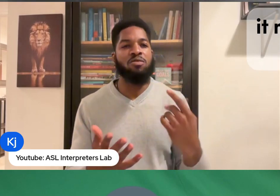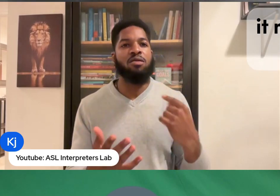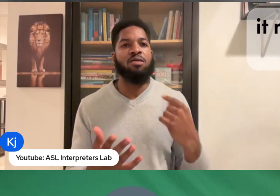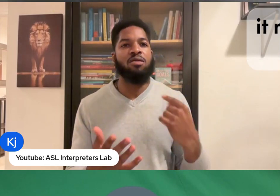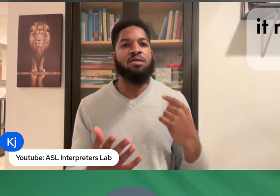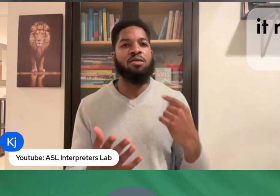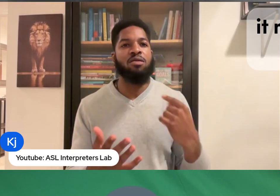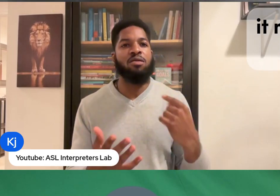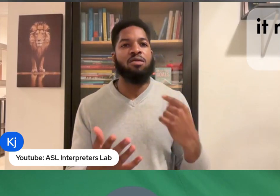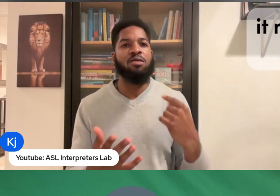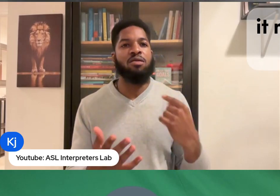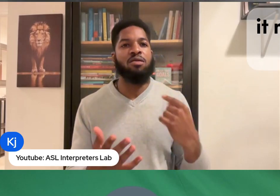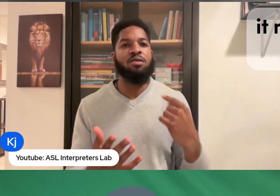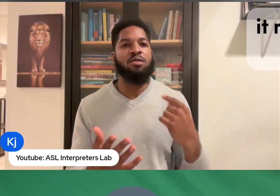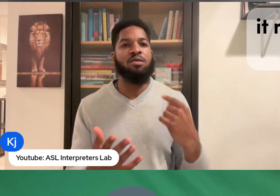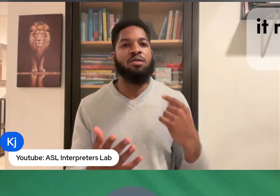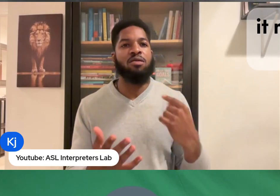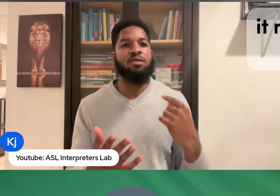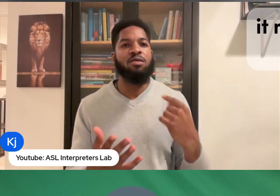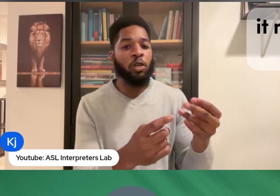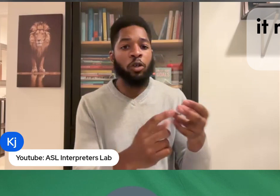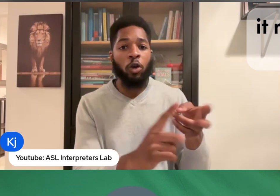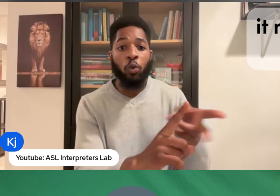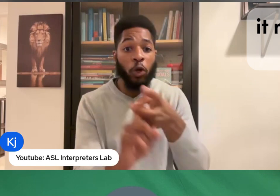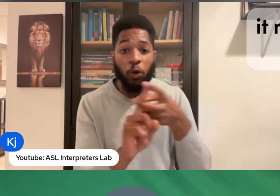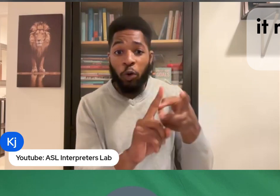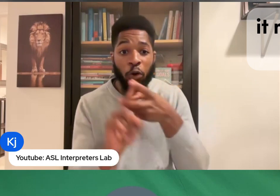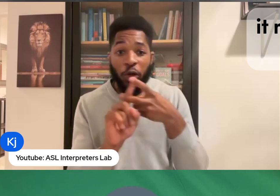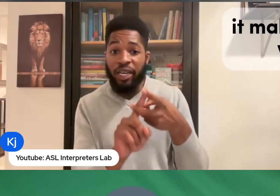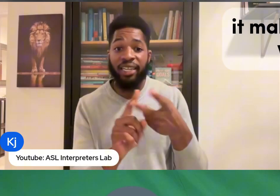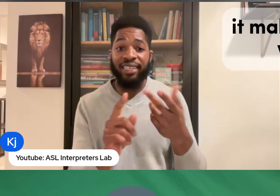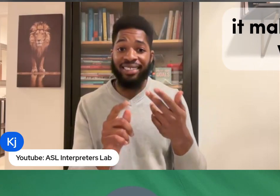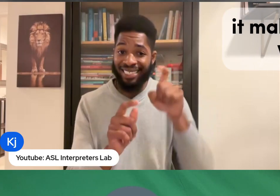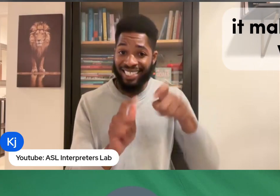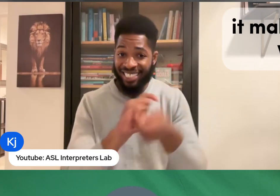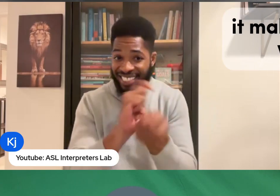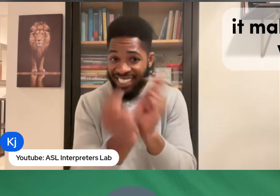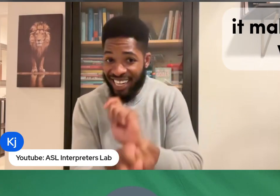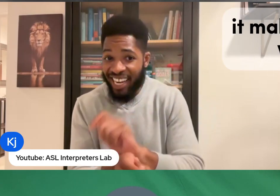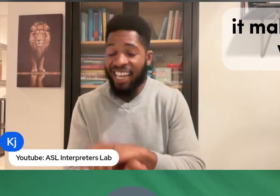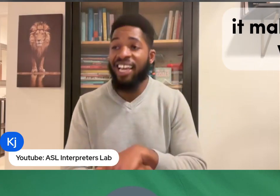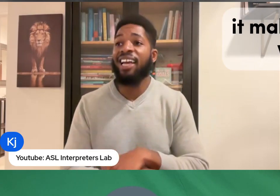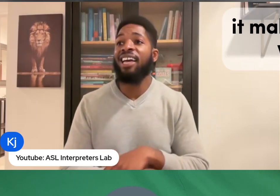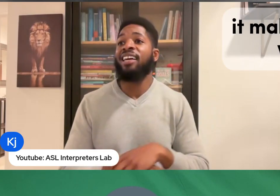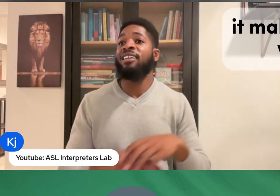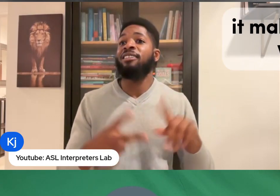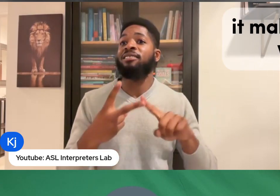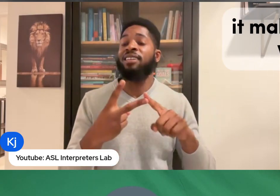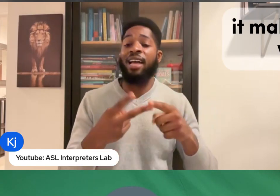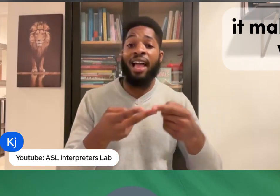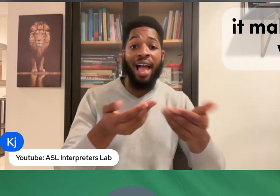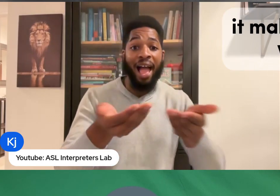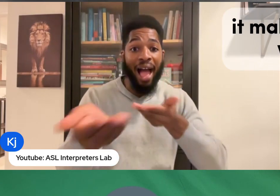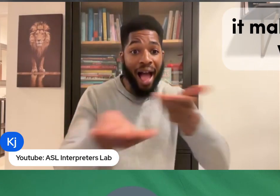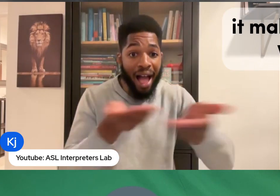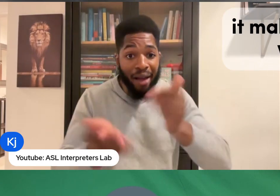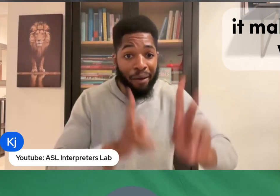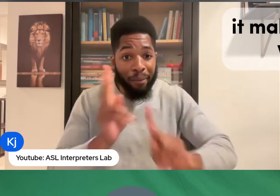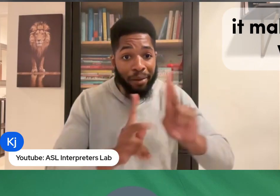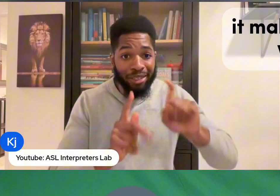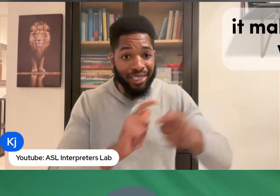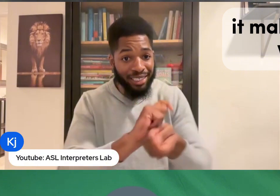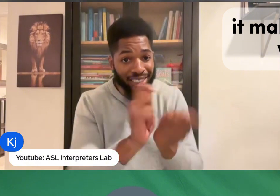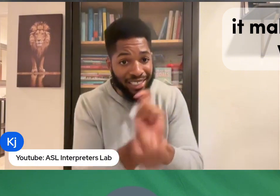makes decisions as it regards hiring. It makes decisions about how the workplace